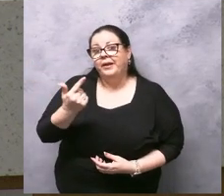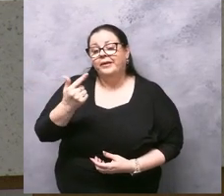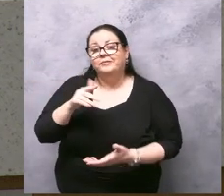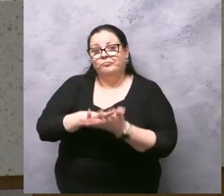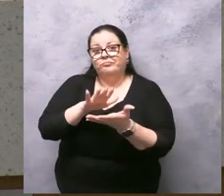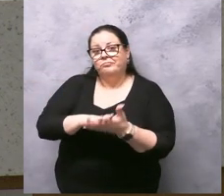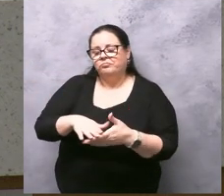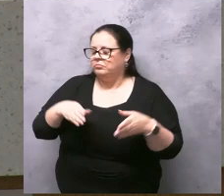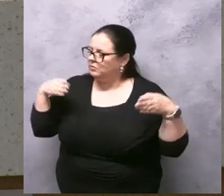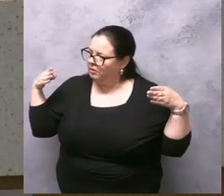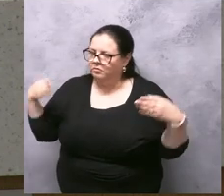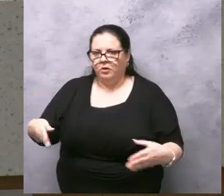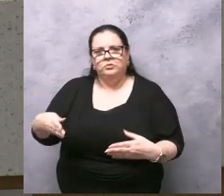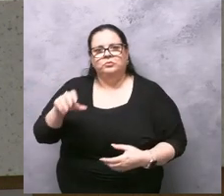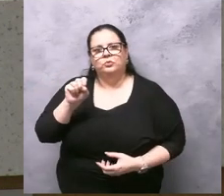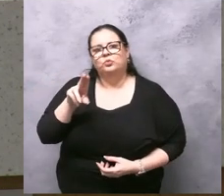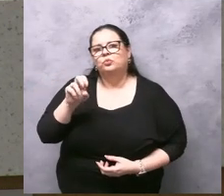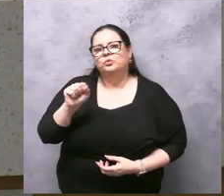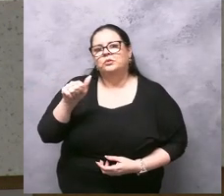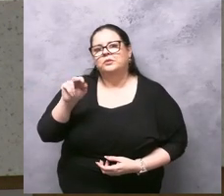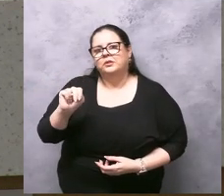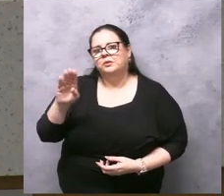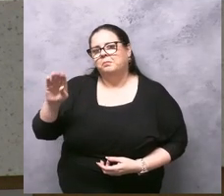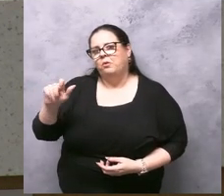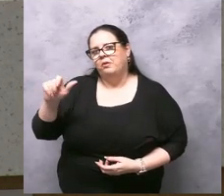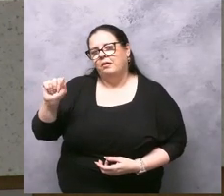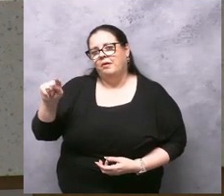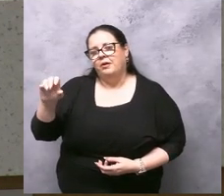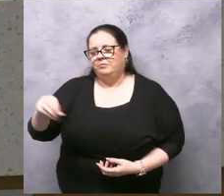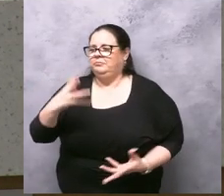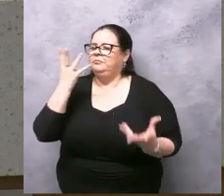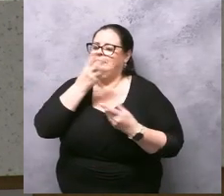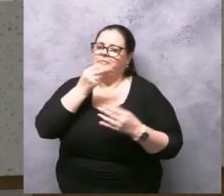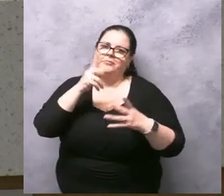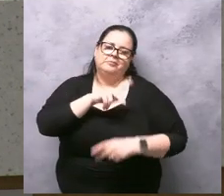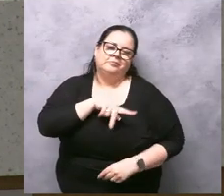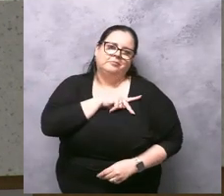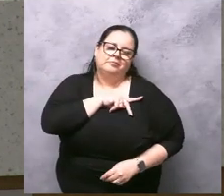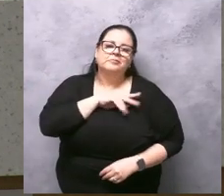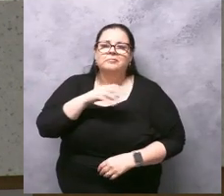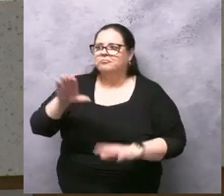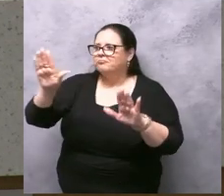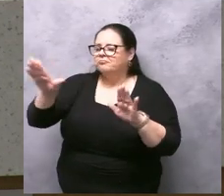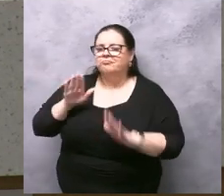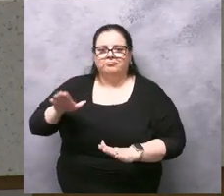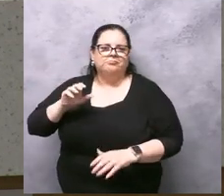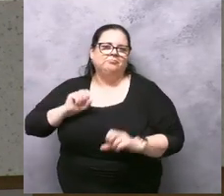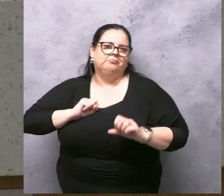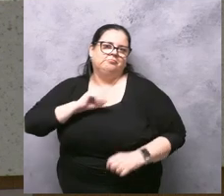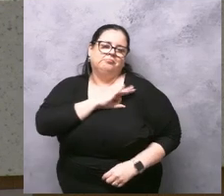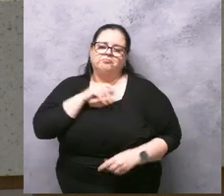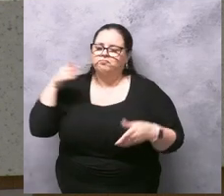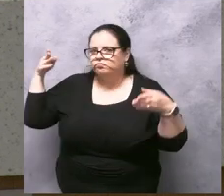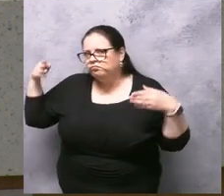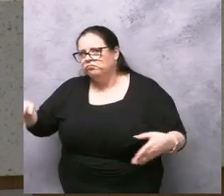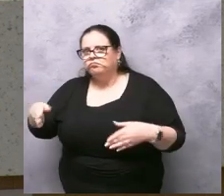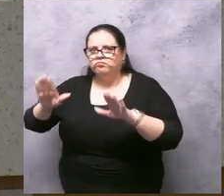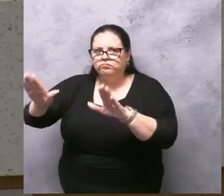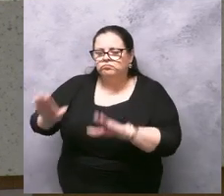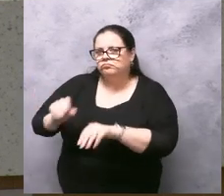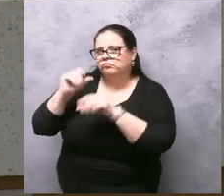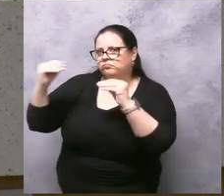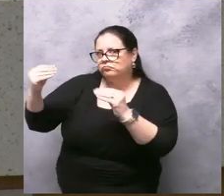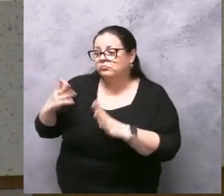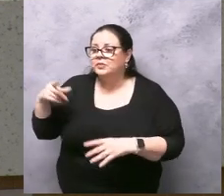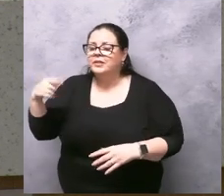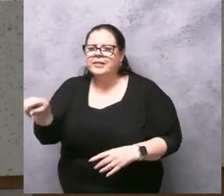focused school. Susan Bolotto is a lovely person, and she has a really great staff that have, they're really focused on their teaching craft. They were thoughtful